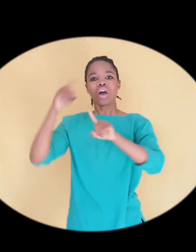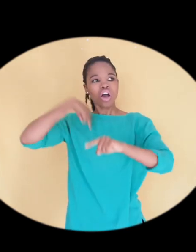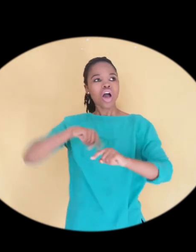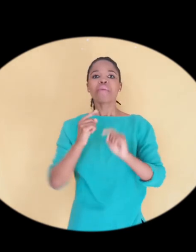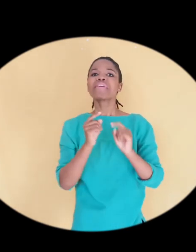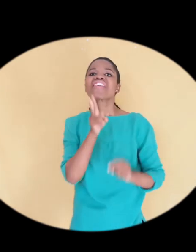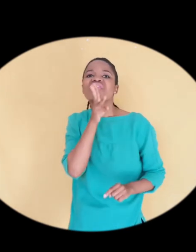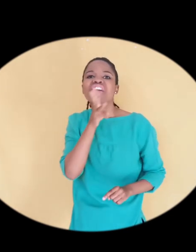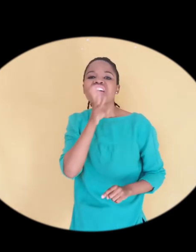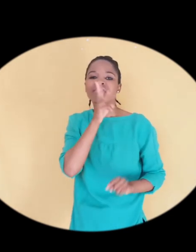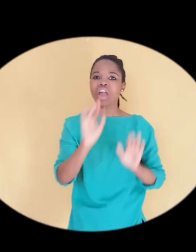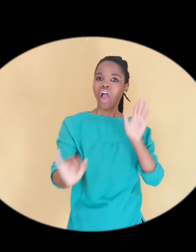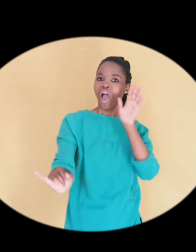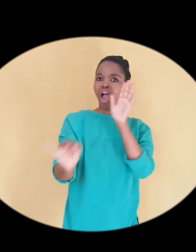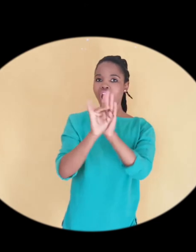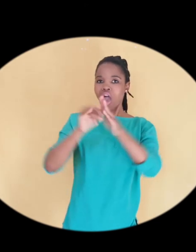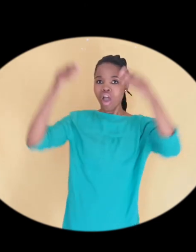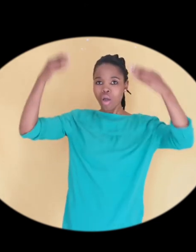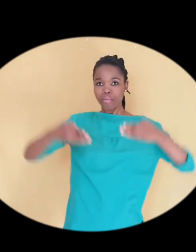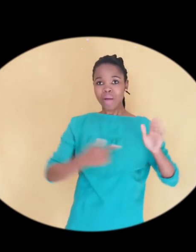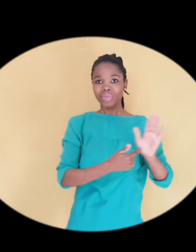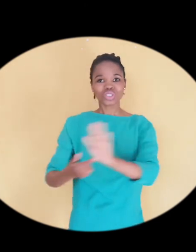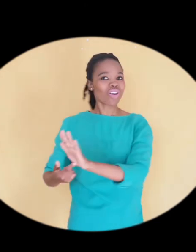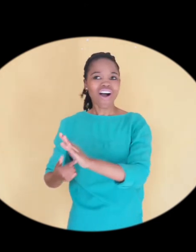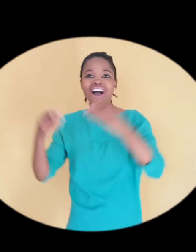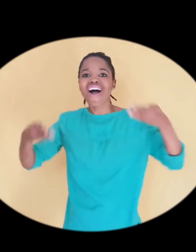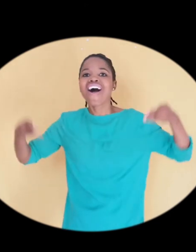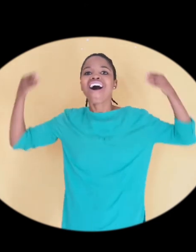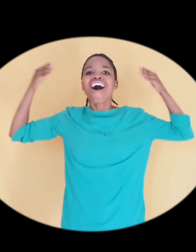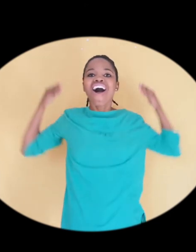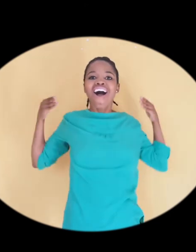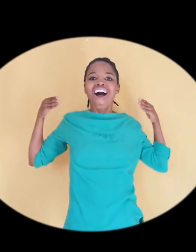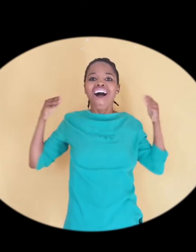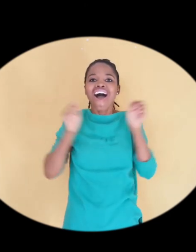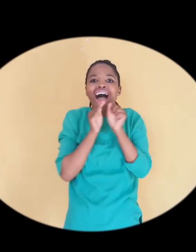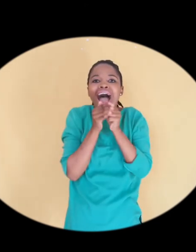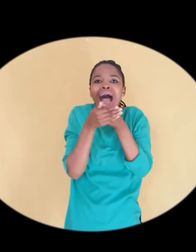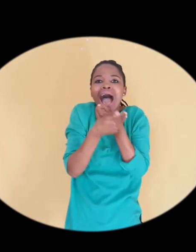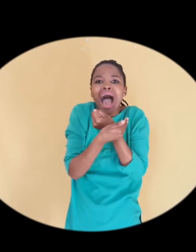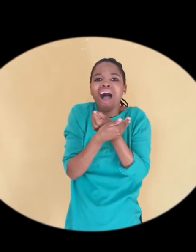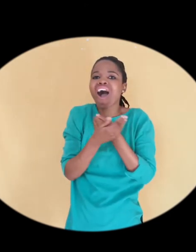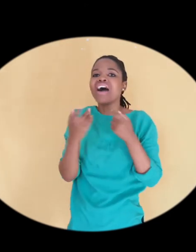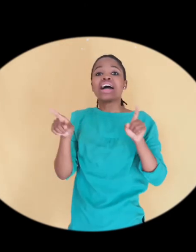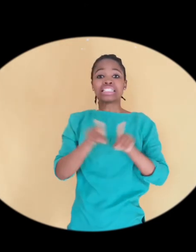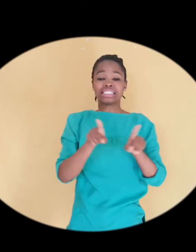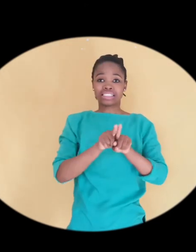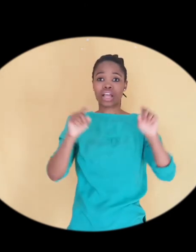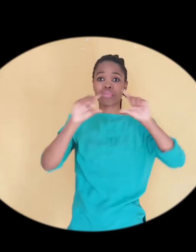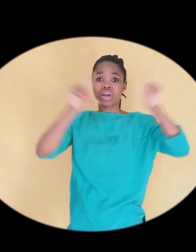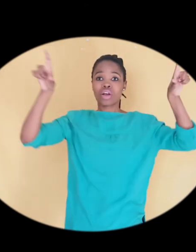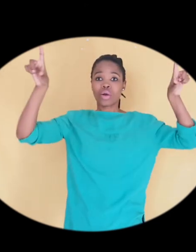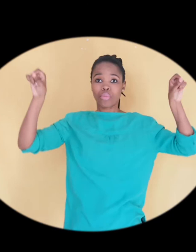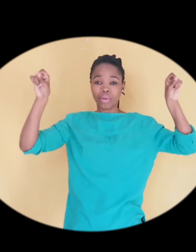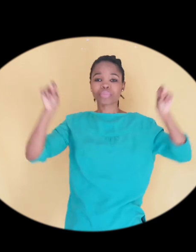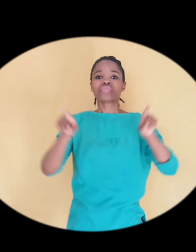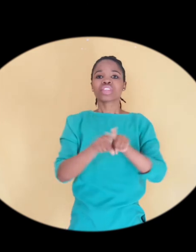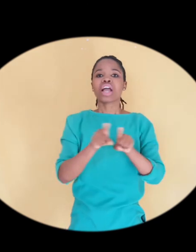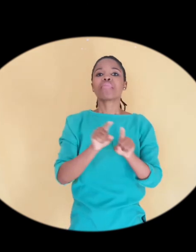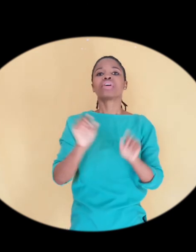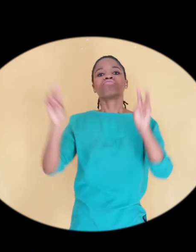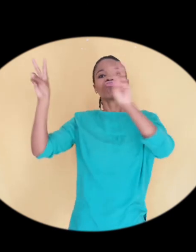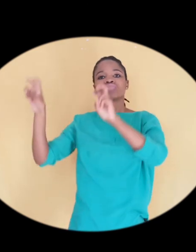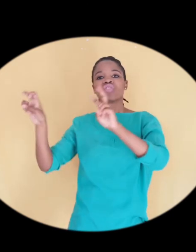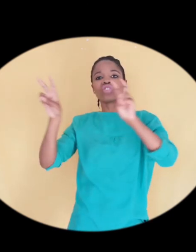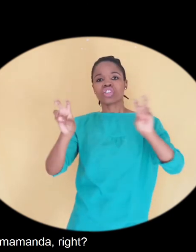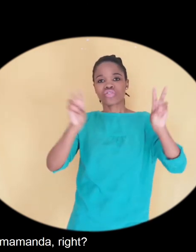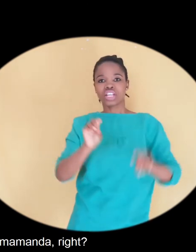hidden away section of exclusive books. It's not even in the forefront. And also, like at exclusive books, there's a Pan-African